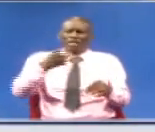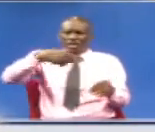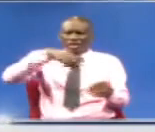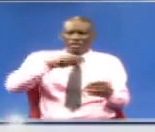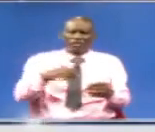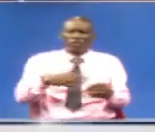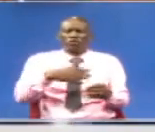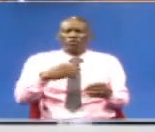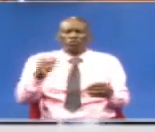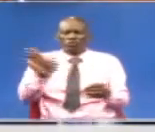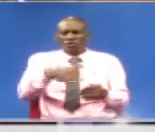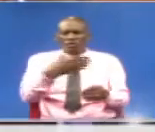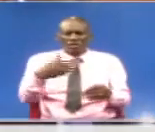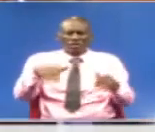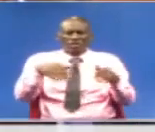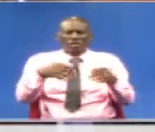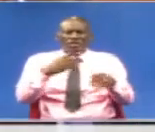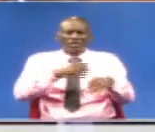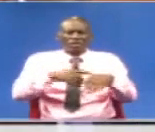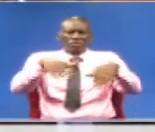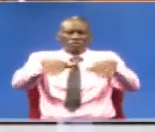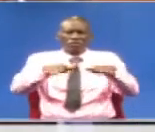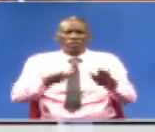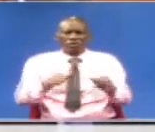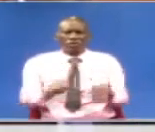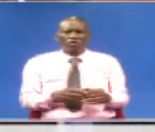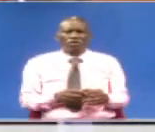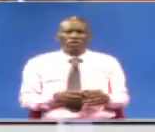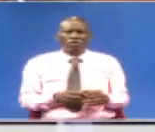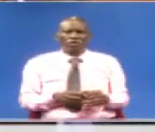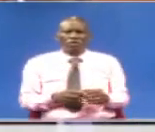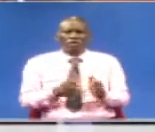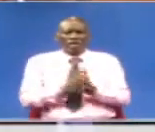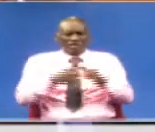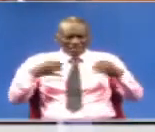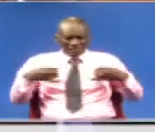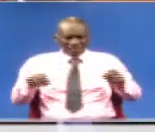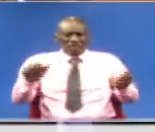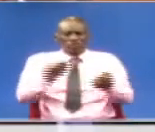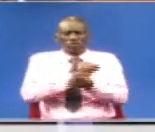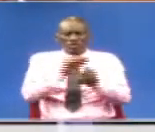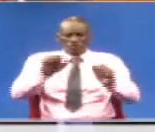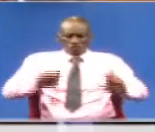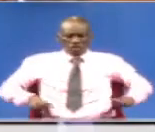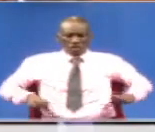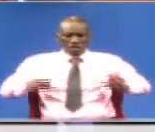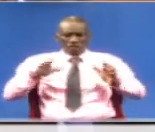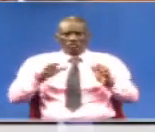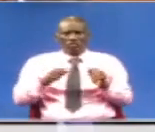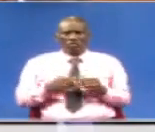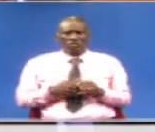funeral tunes, dirges, tragic. On the attempt to destroy lives, may they be caught.